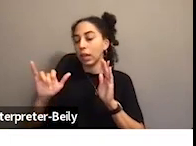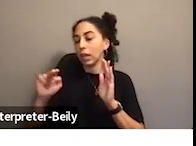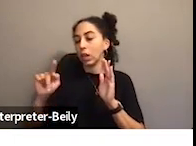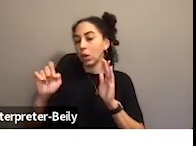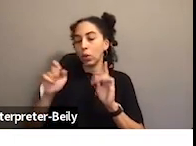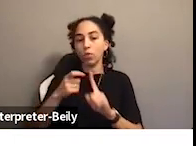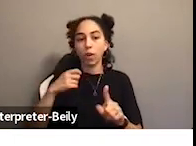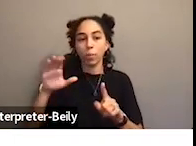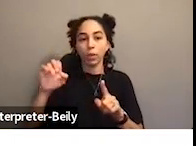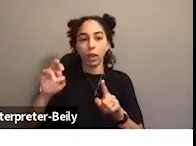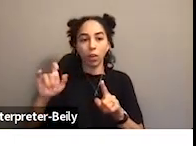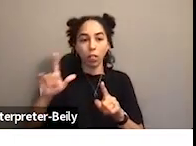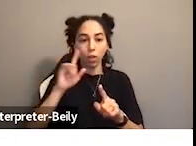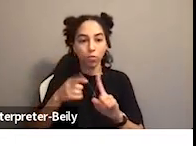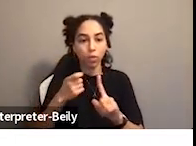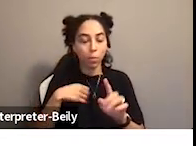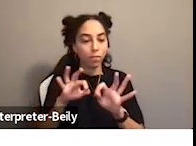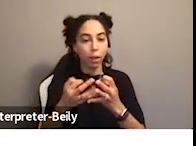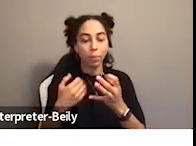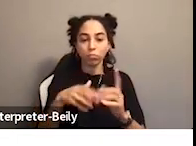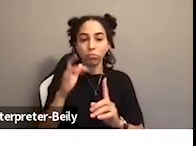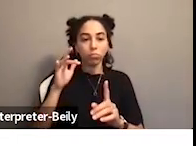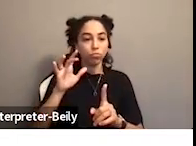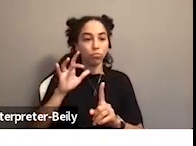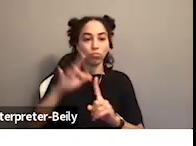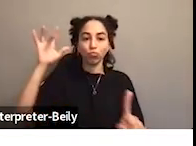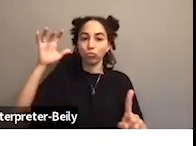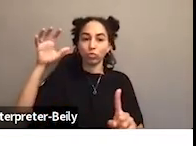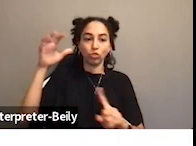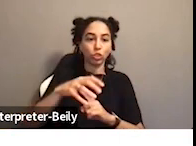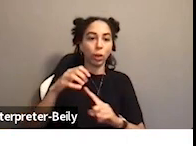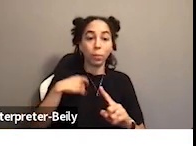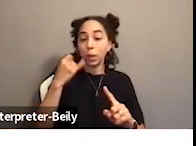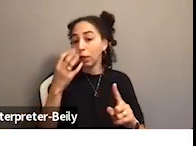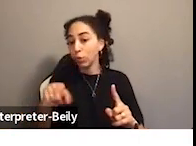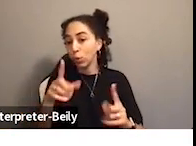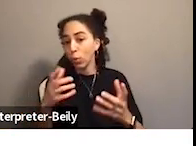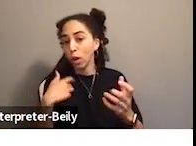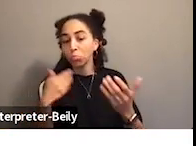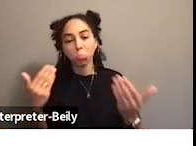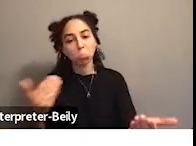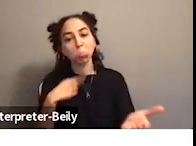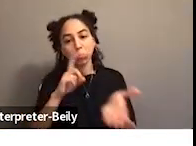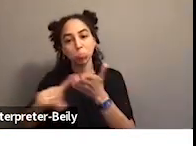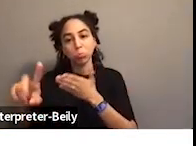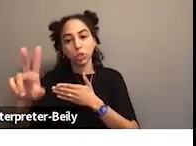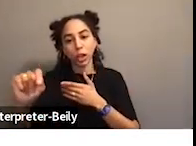a family member who just knocked it out of the park. And I would suggest, if you want to kind of tune into that if you have time. We also